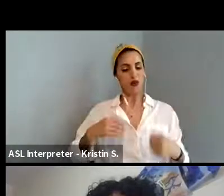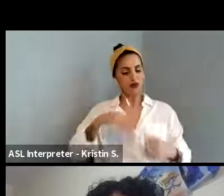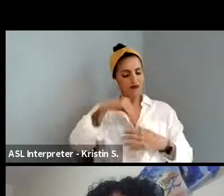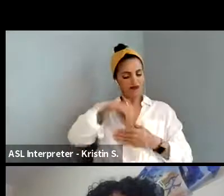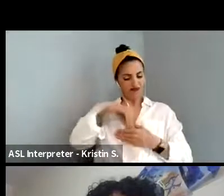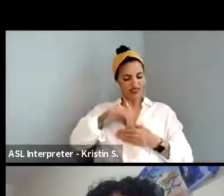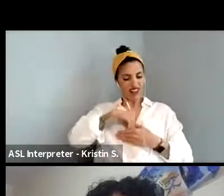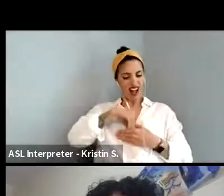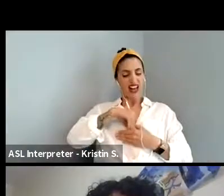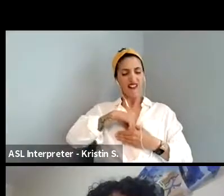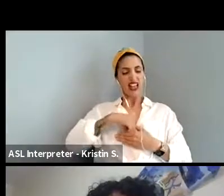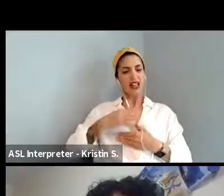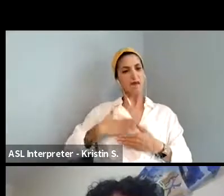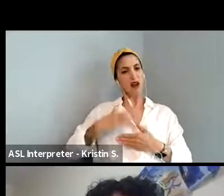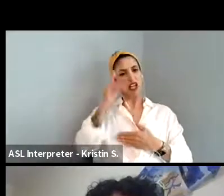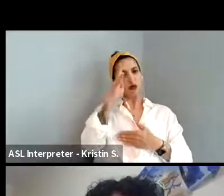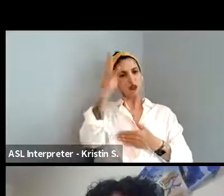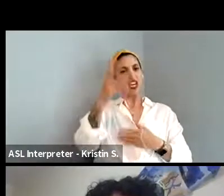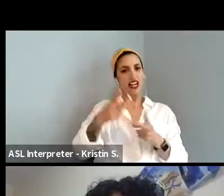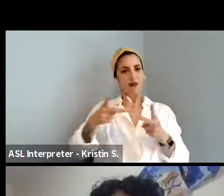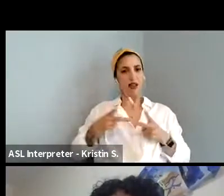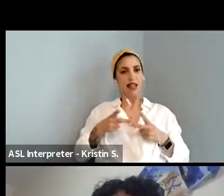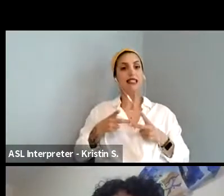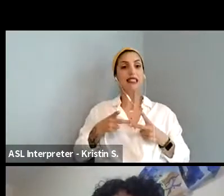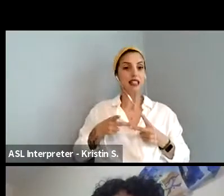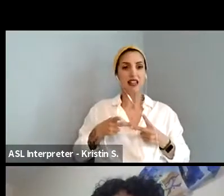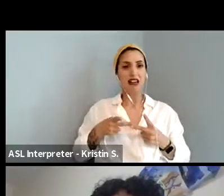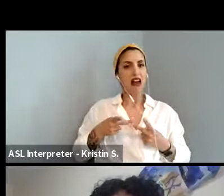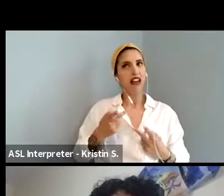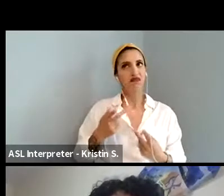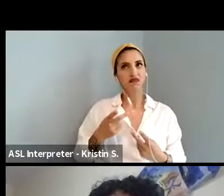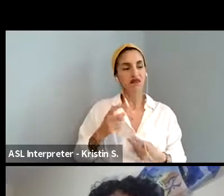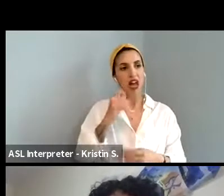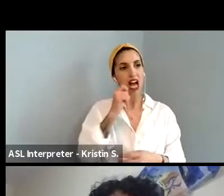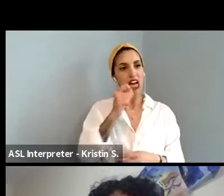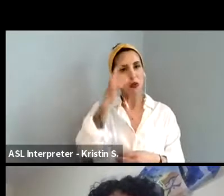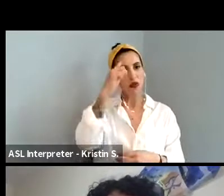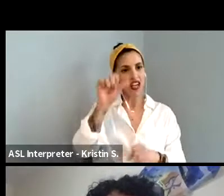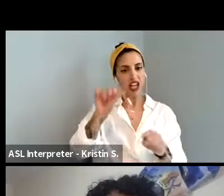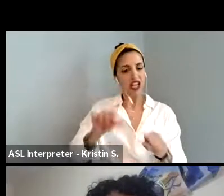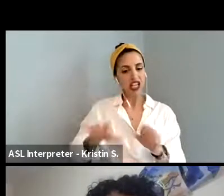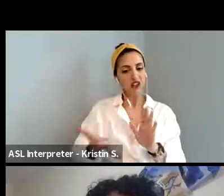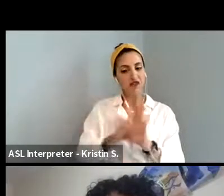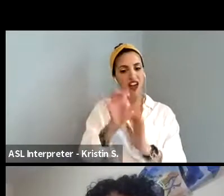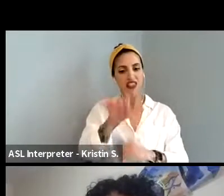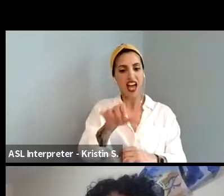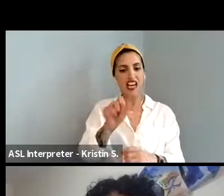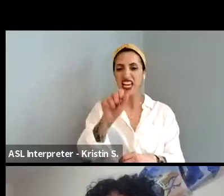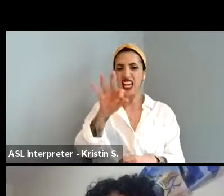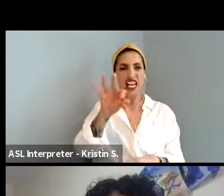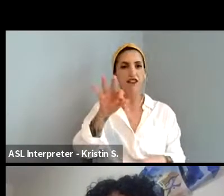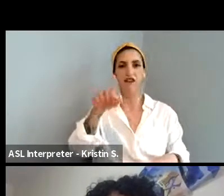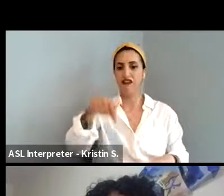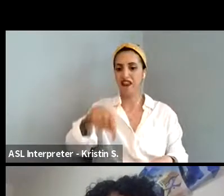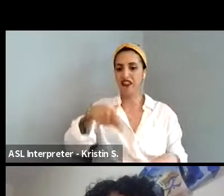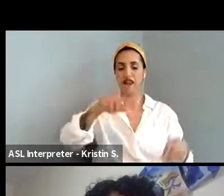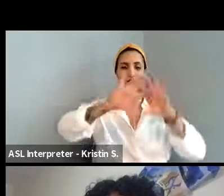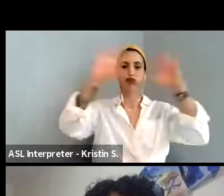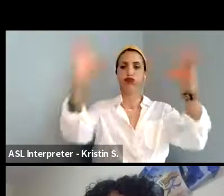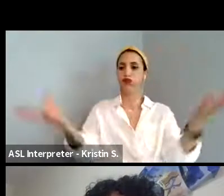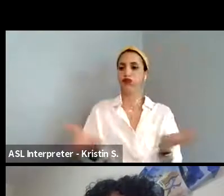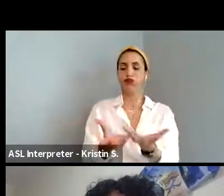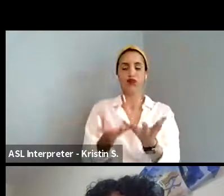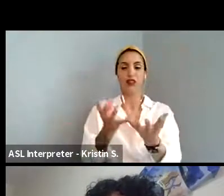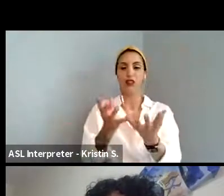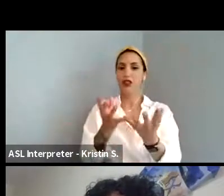inside. And I don't know that I would have found that without this, what the whole planet going through something at once to me is so deep,